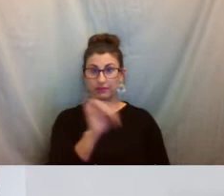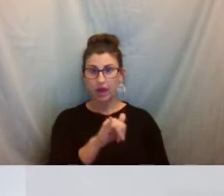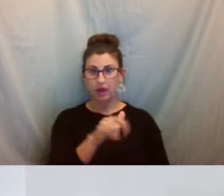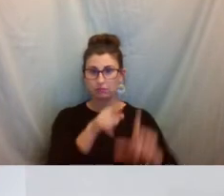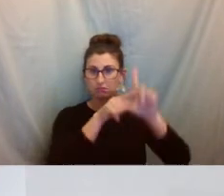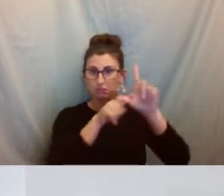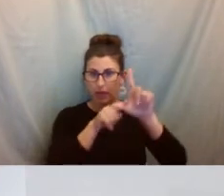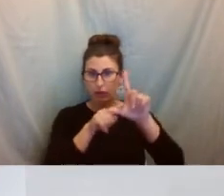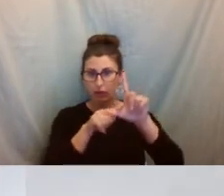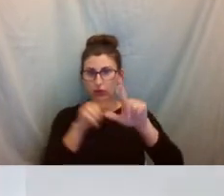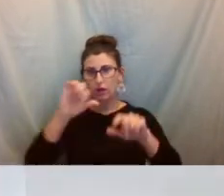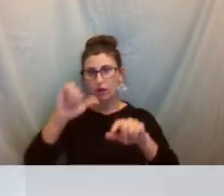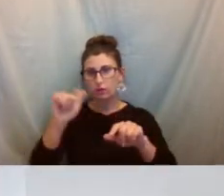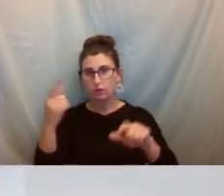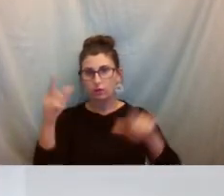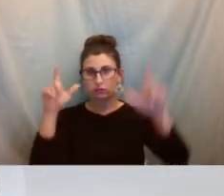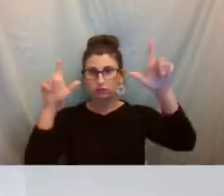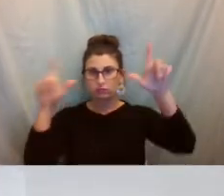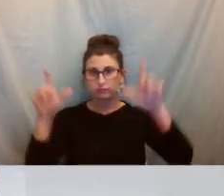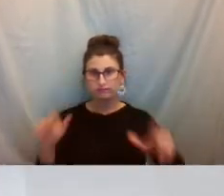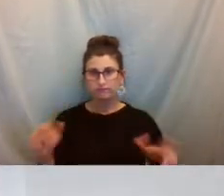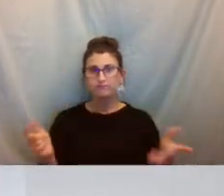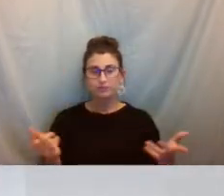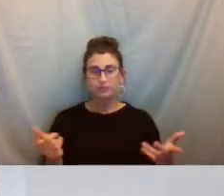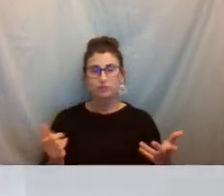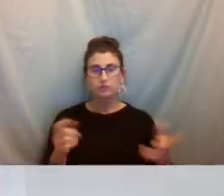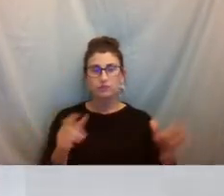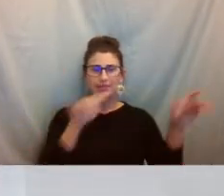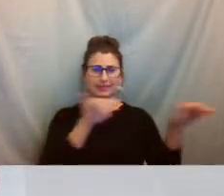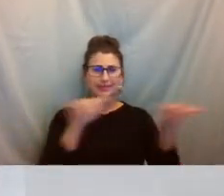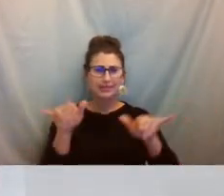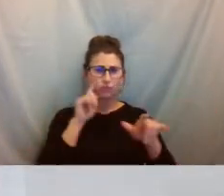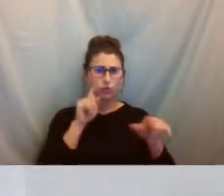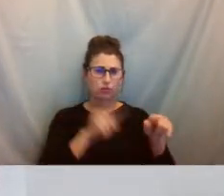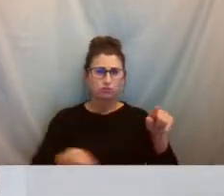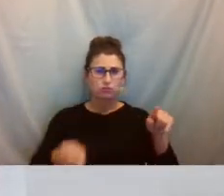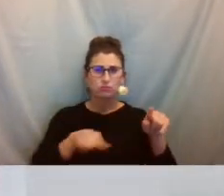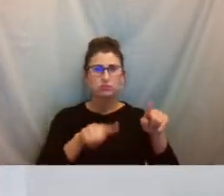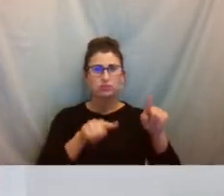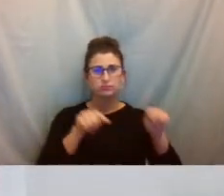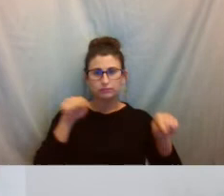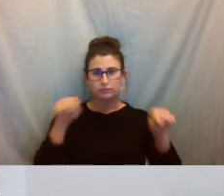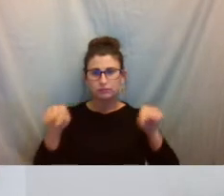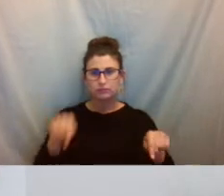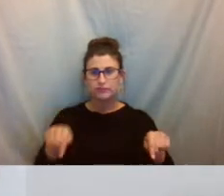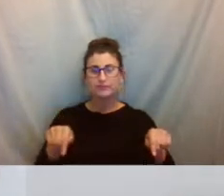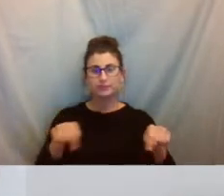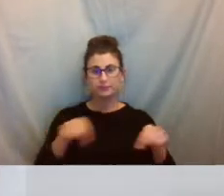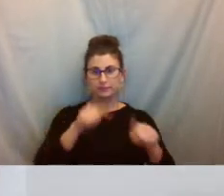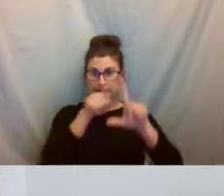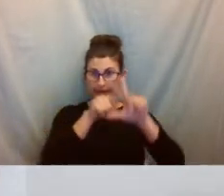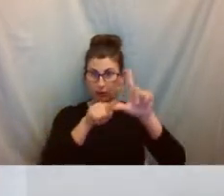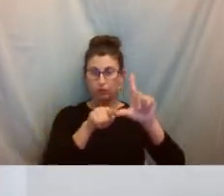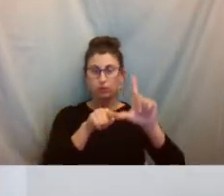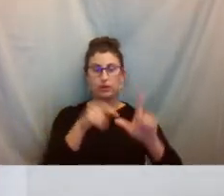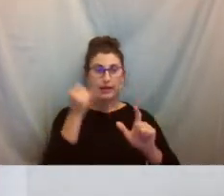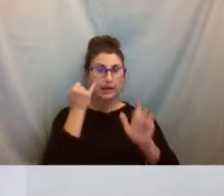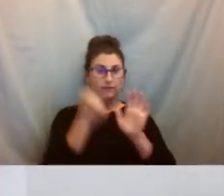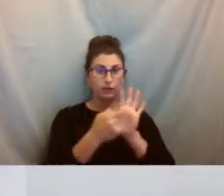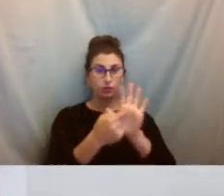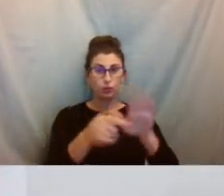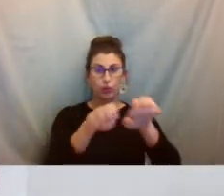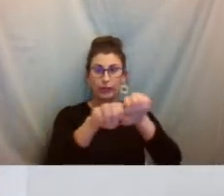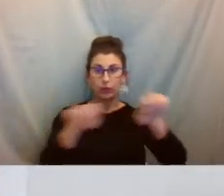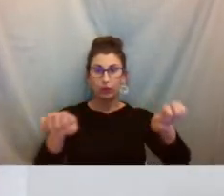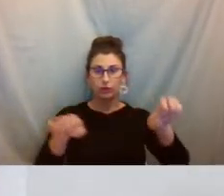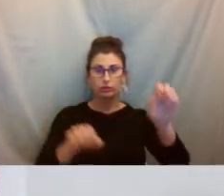like this, here's an angle, here's another, here's another, here's another, same thing down here, here, here, here, and here. If I give you